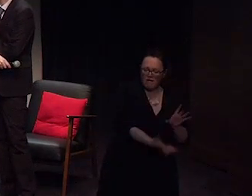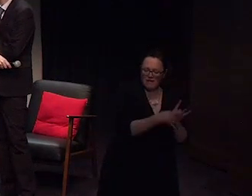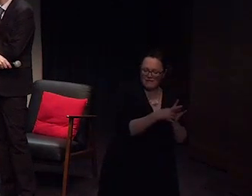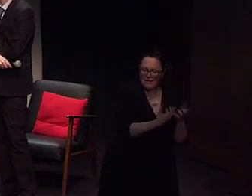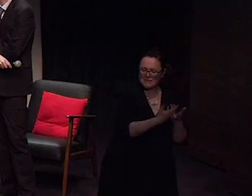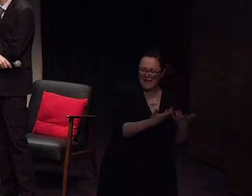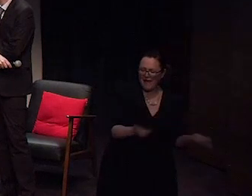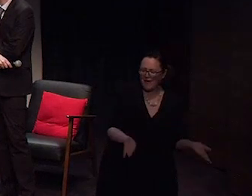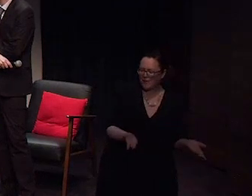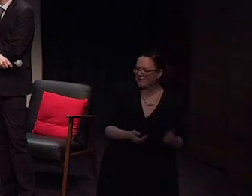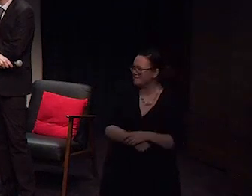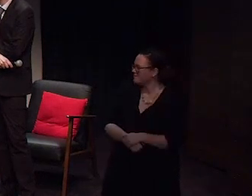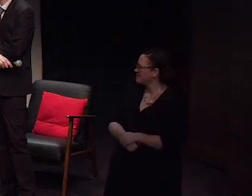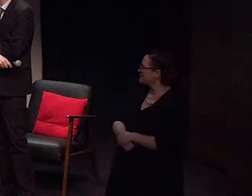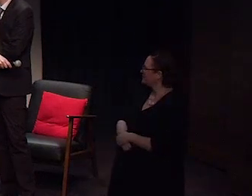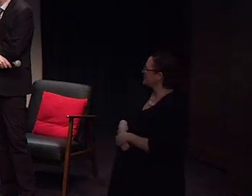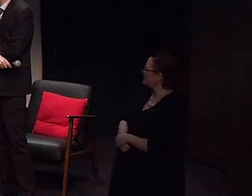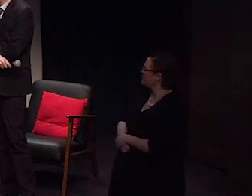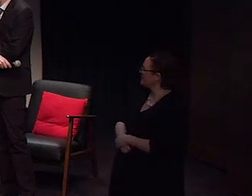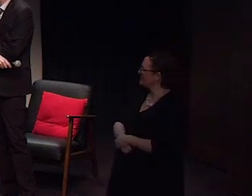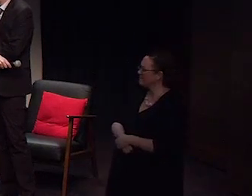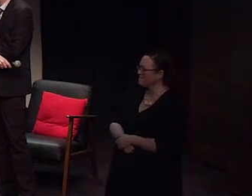something that is worth?